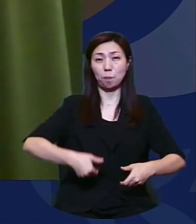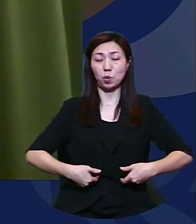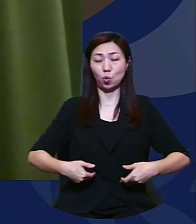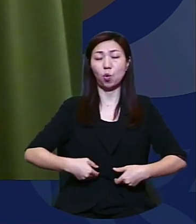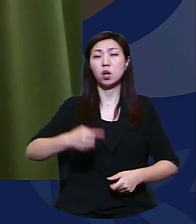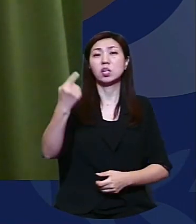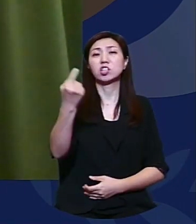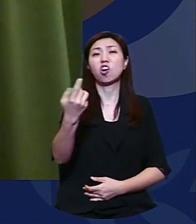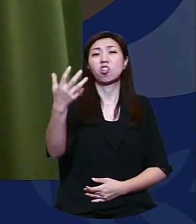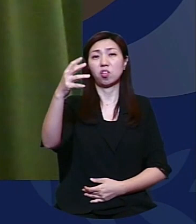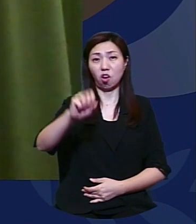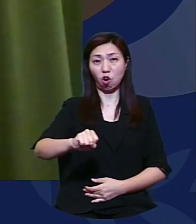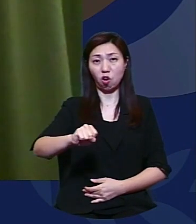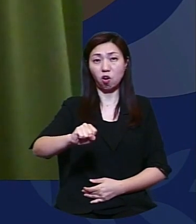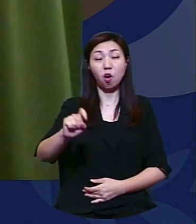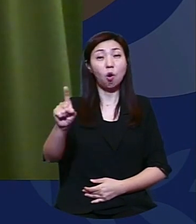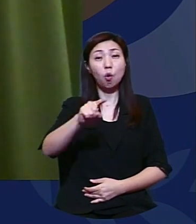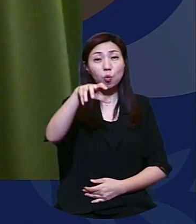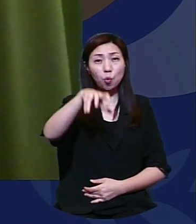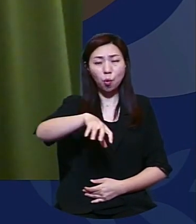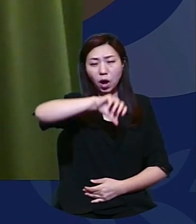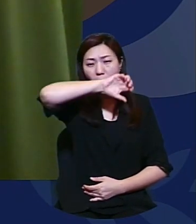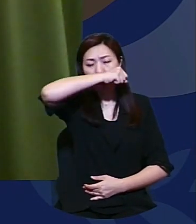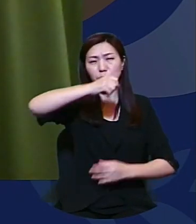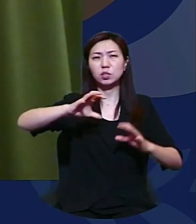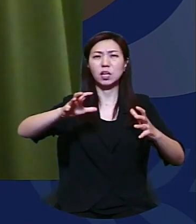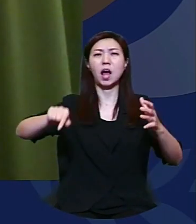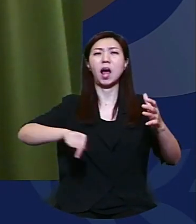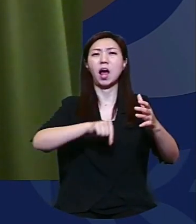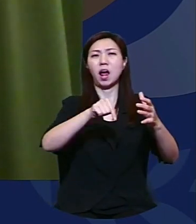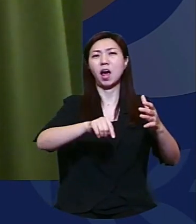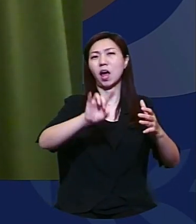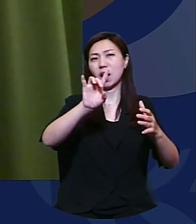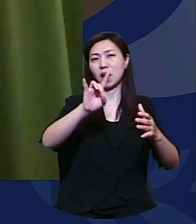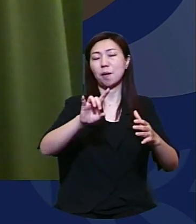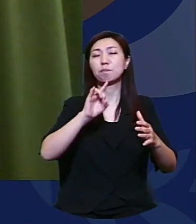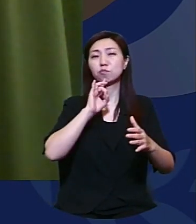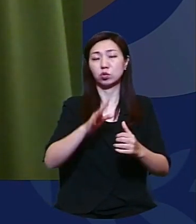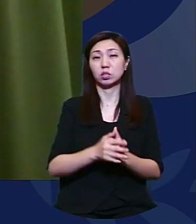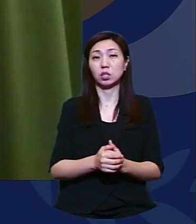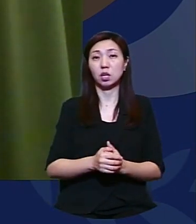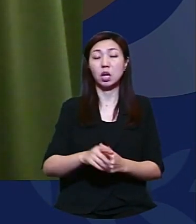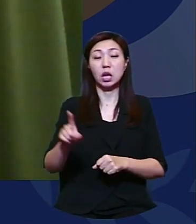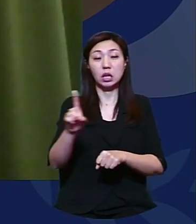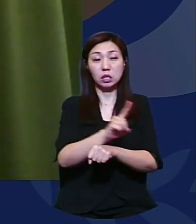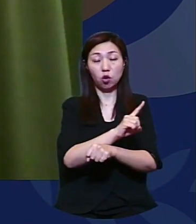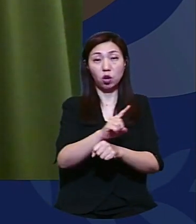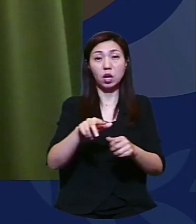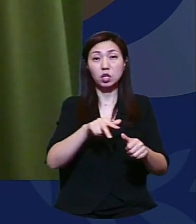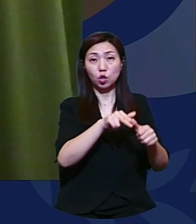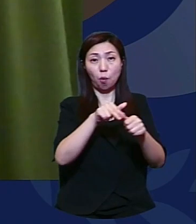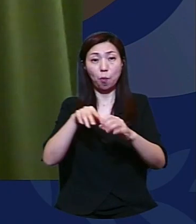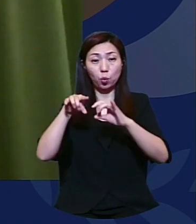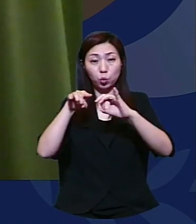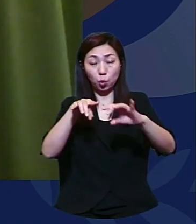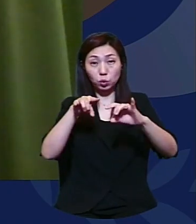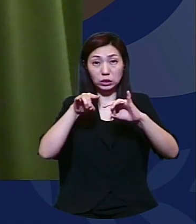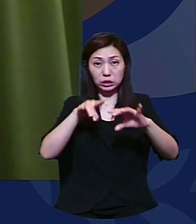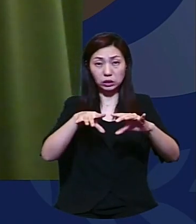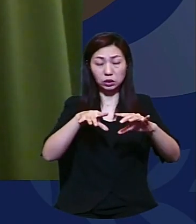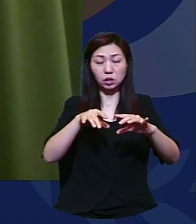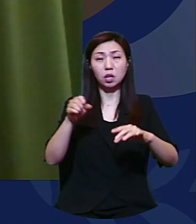include information and communication technology skills, content, policy and regulation costs, and